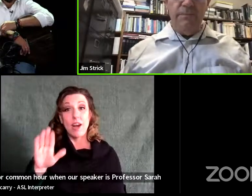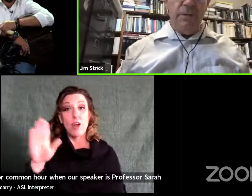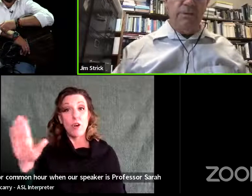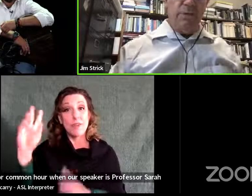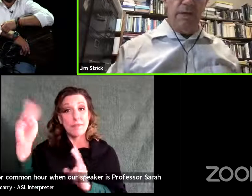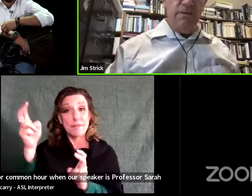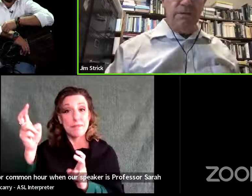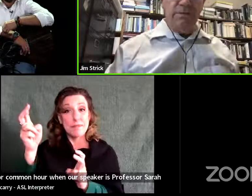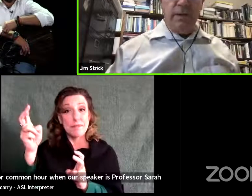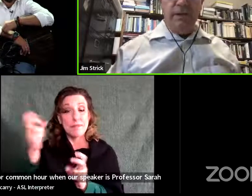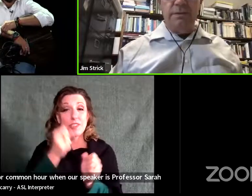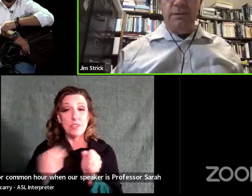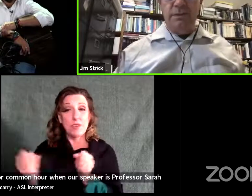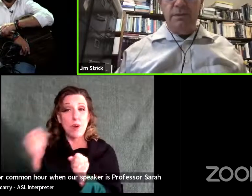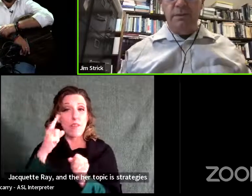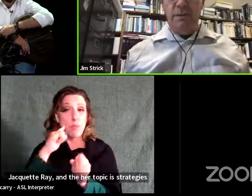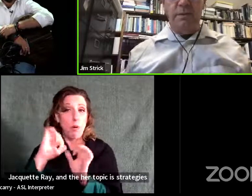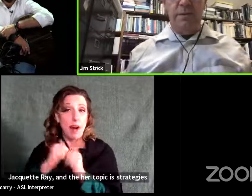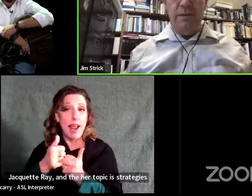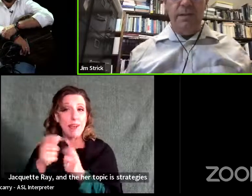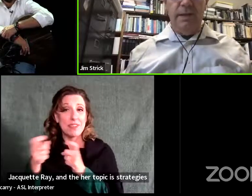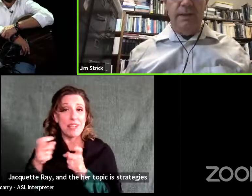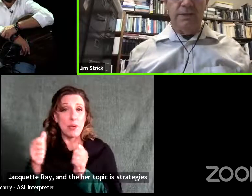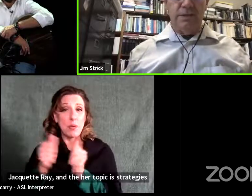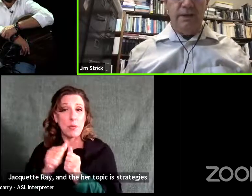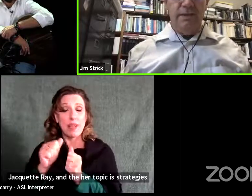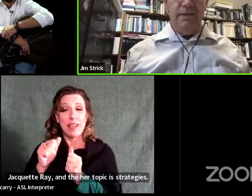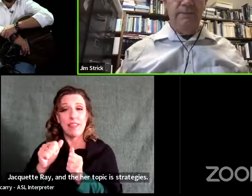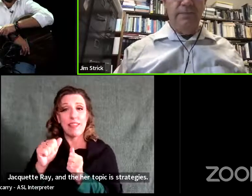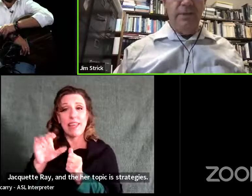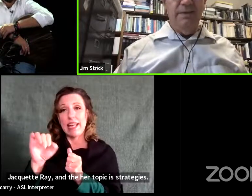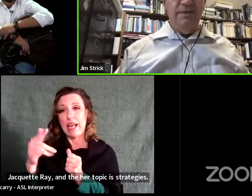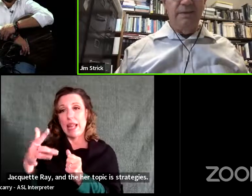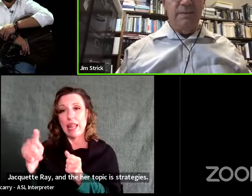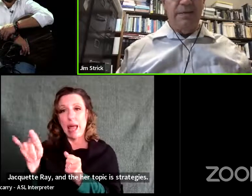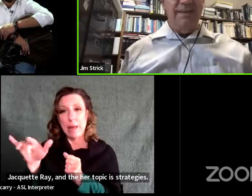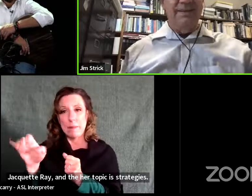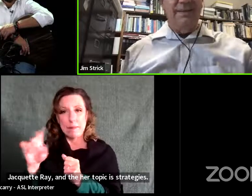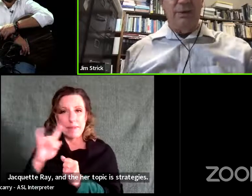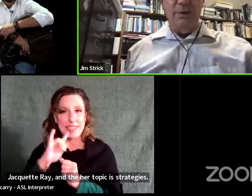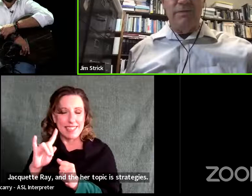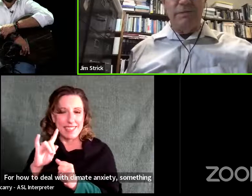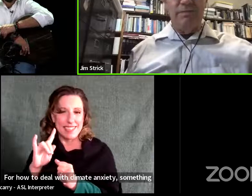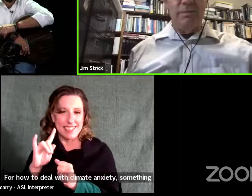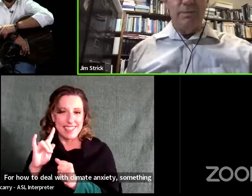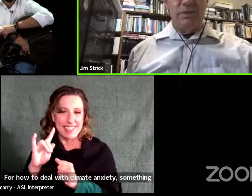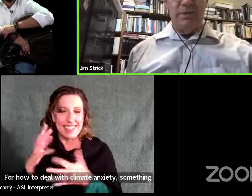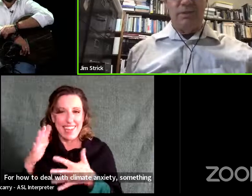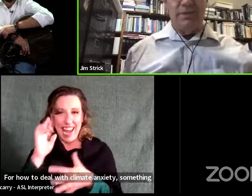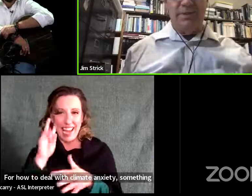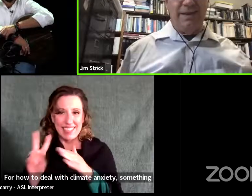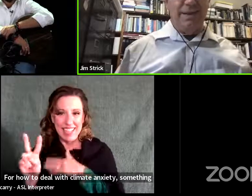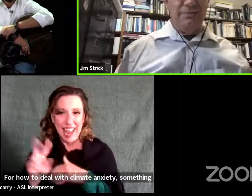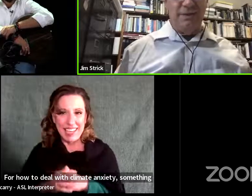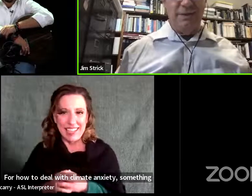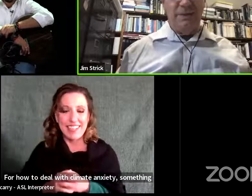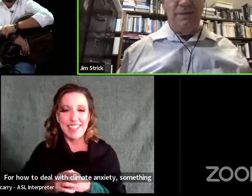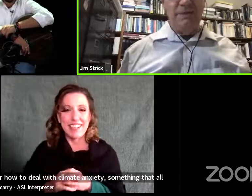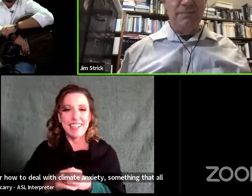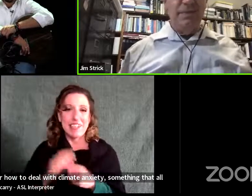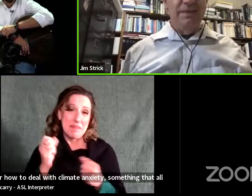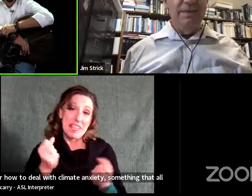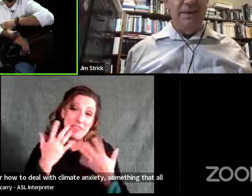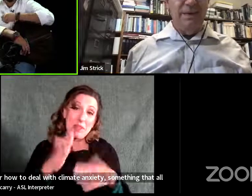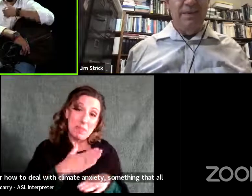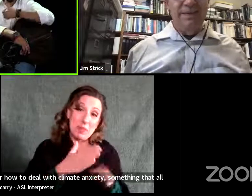is strategies for how to deal with climate anxiety, something that all of us, even musicians, I think, have to deal with.